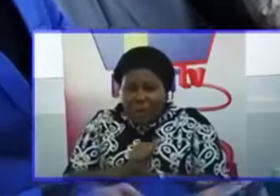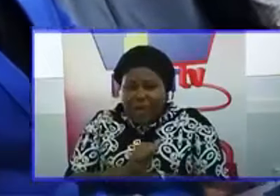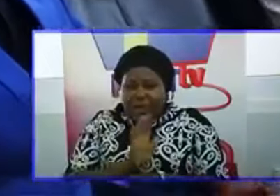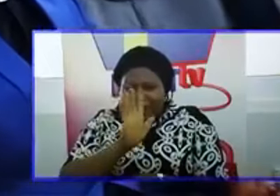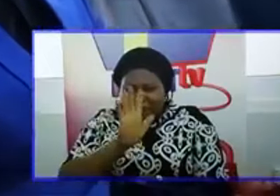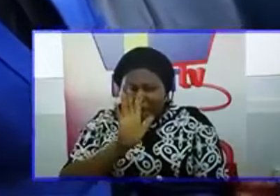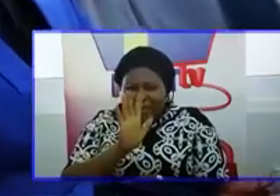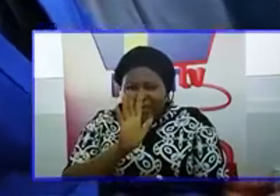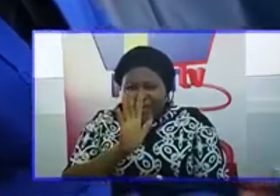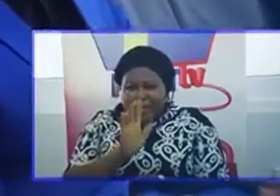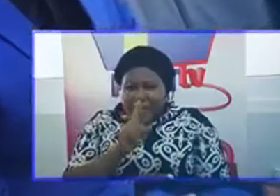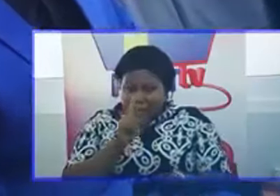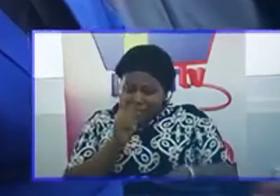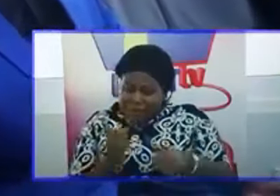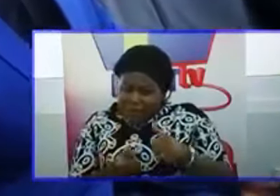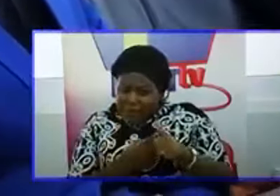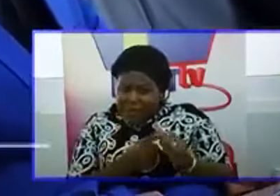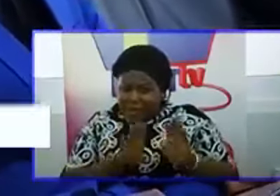of 2 hours